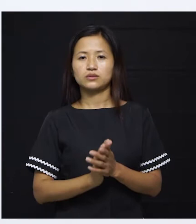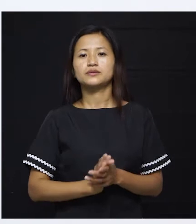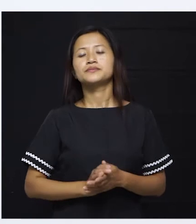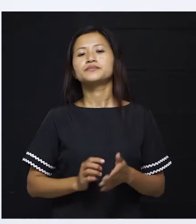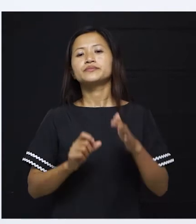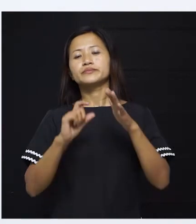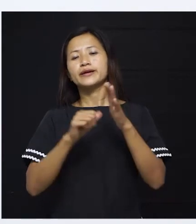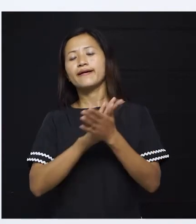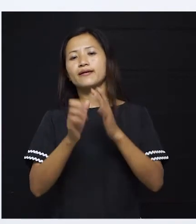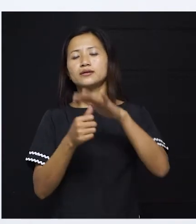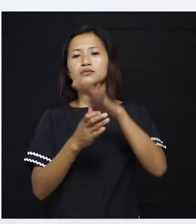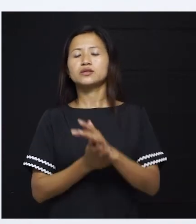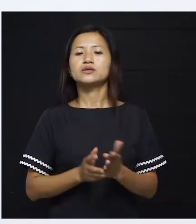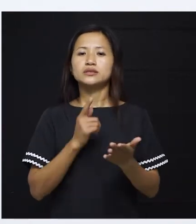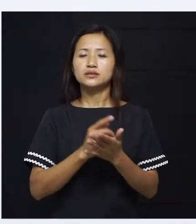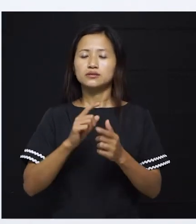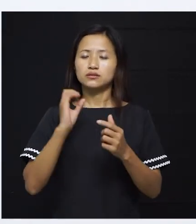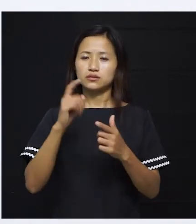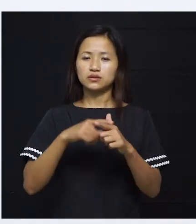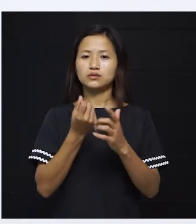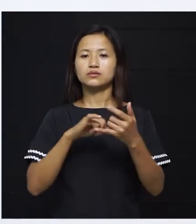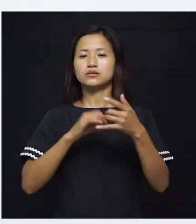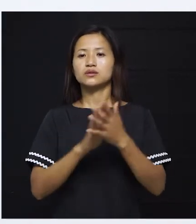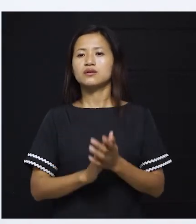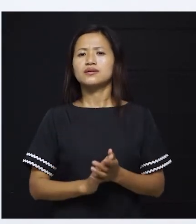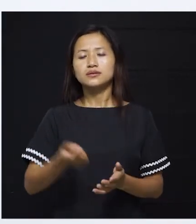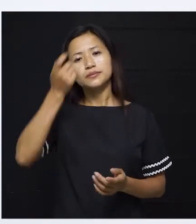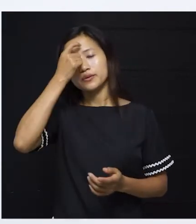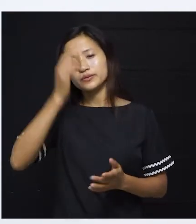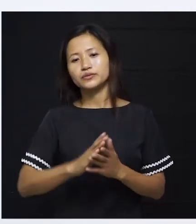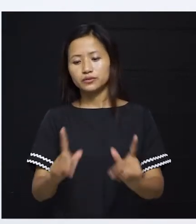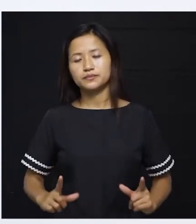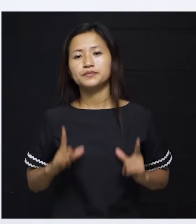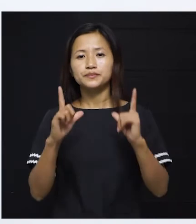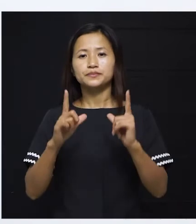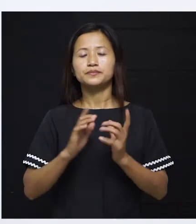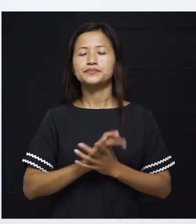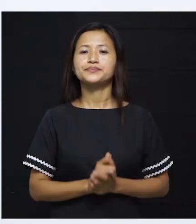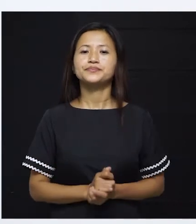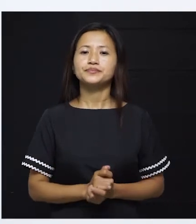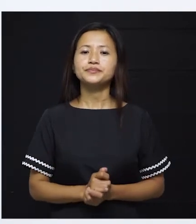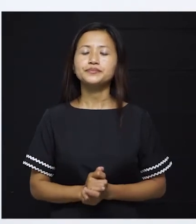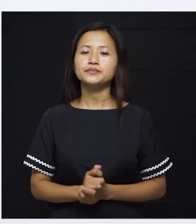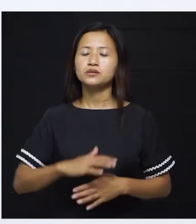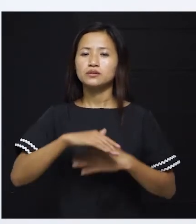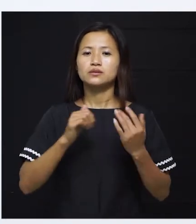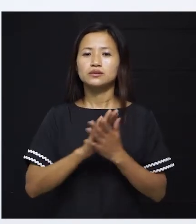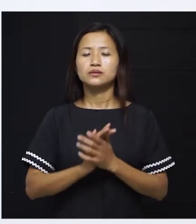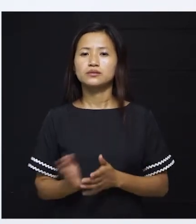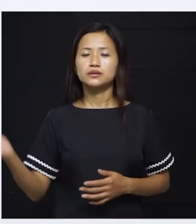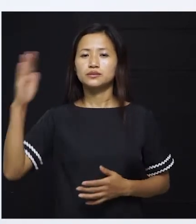as to get justice if they have come across any issues in their life. All right, coming to